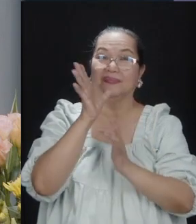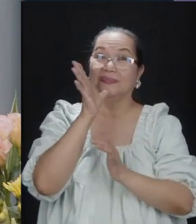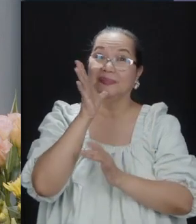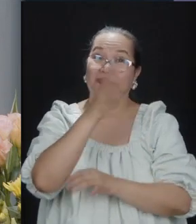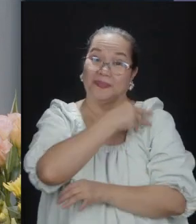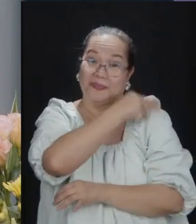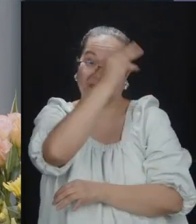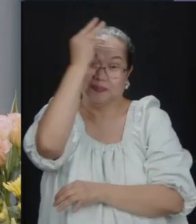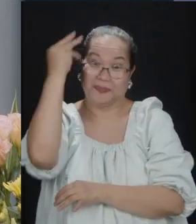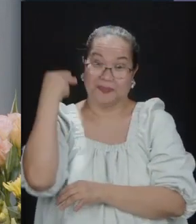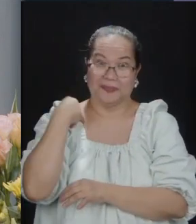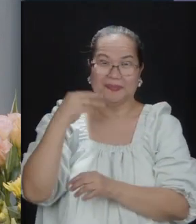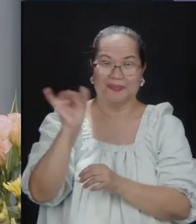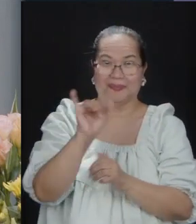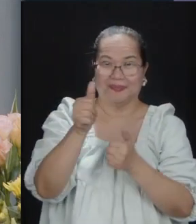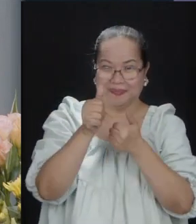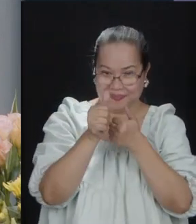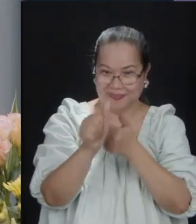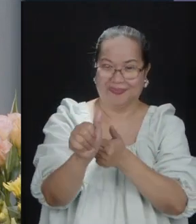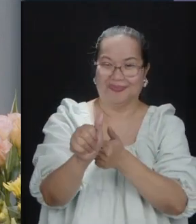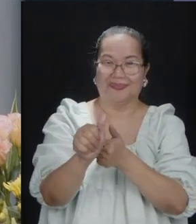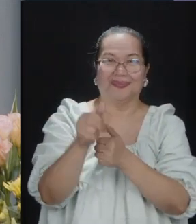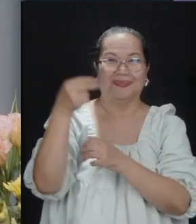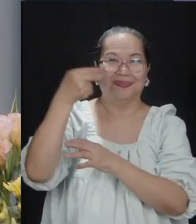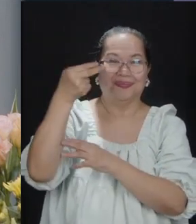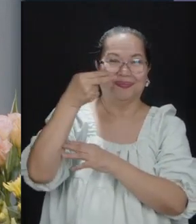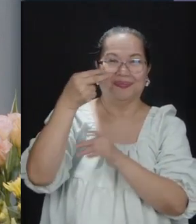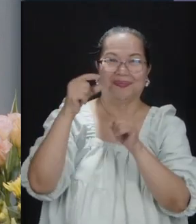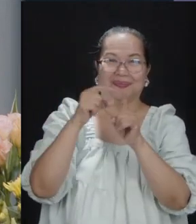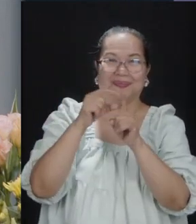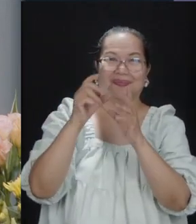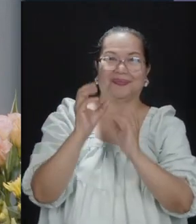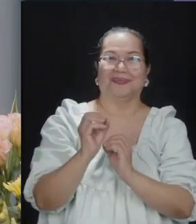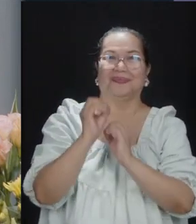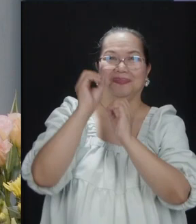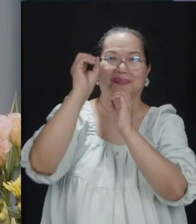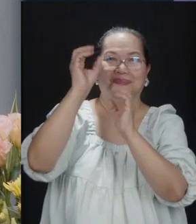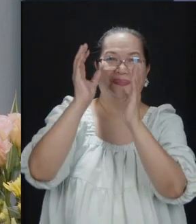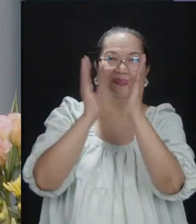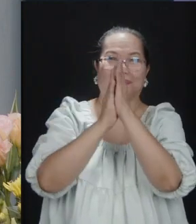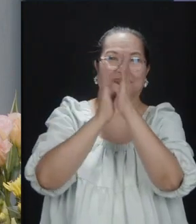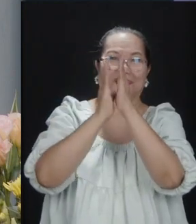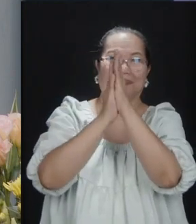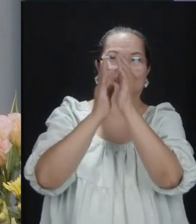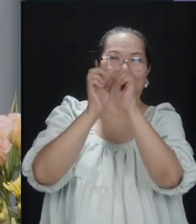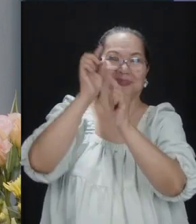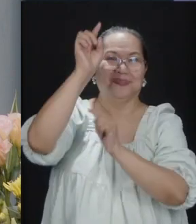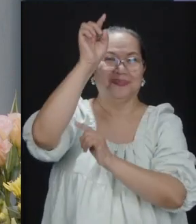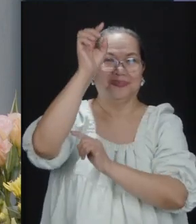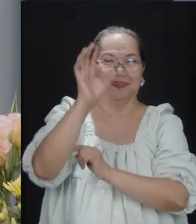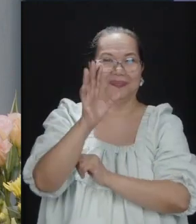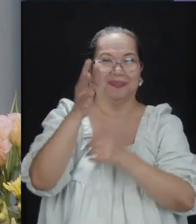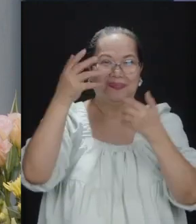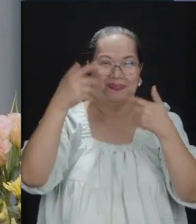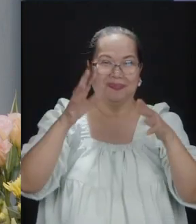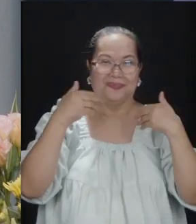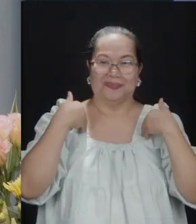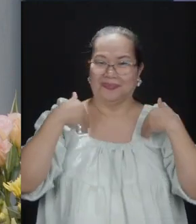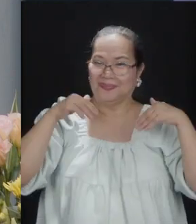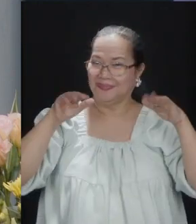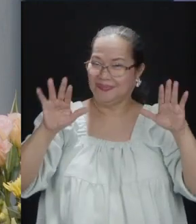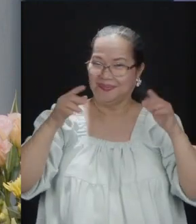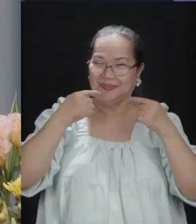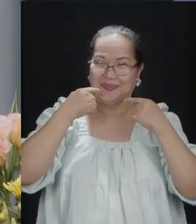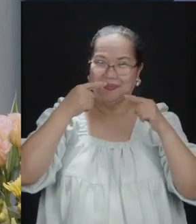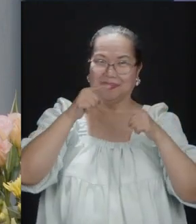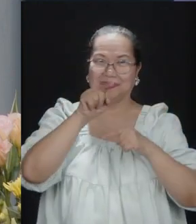Mary, likewise used Hannah's words to offer her praises to God after an angel announced